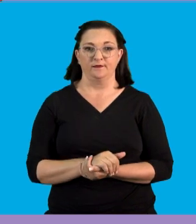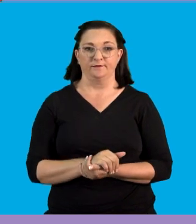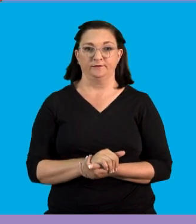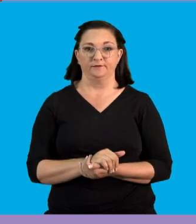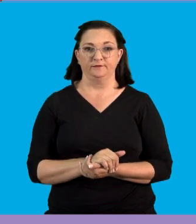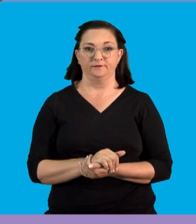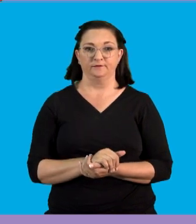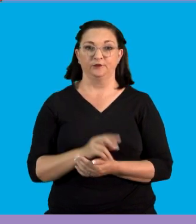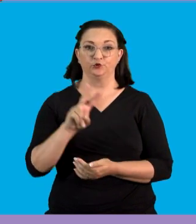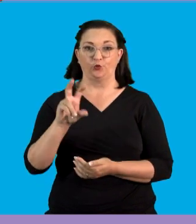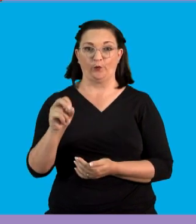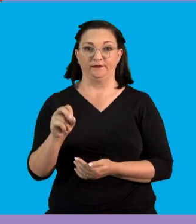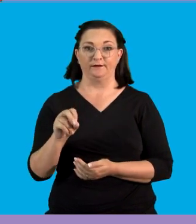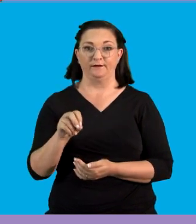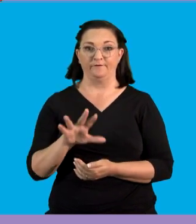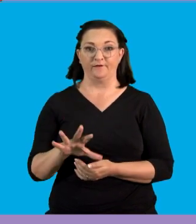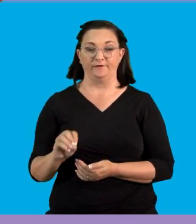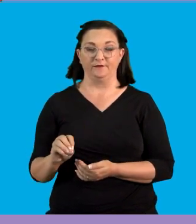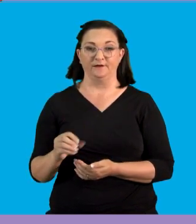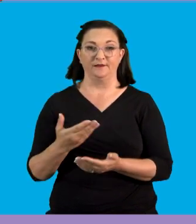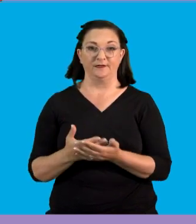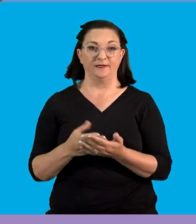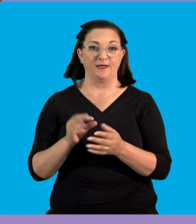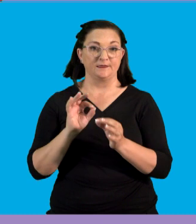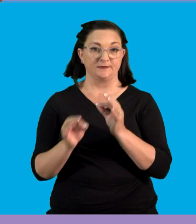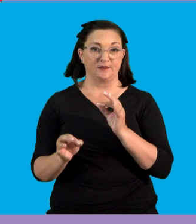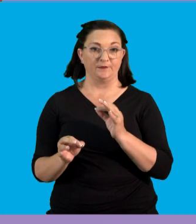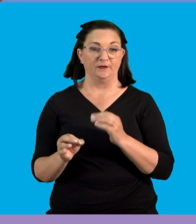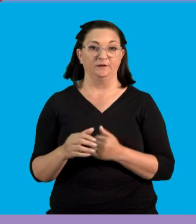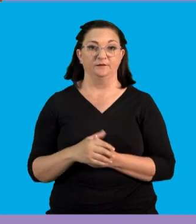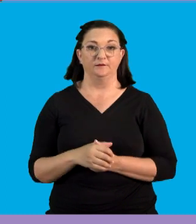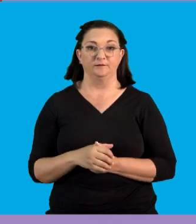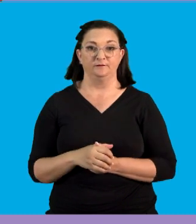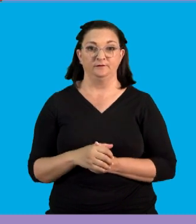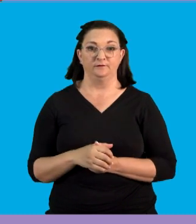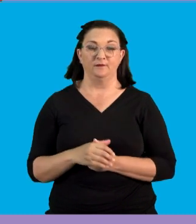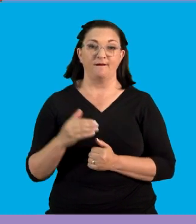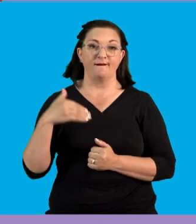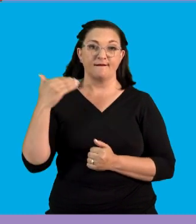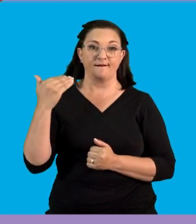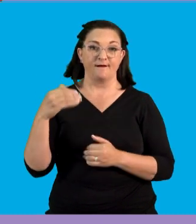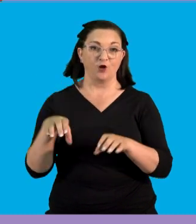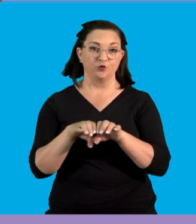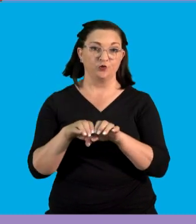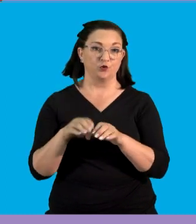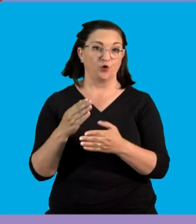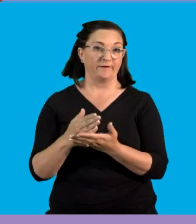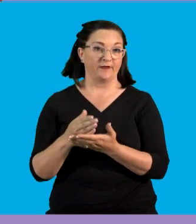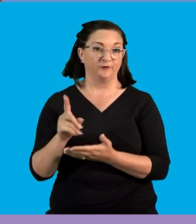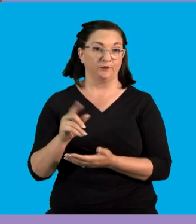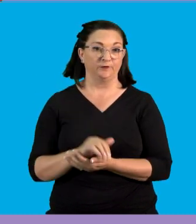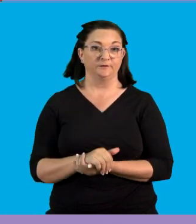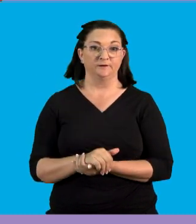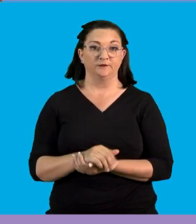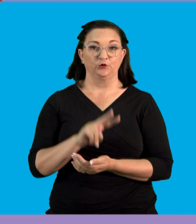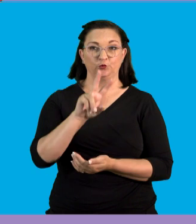and that 20 50ths, we can simplify it by finding the highest common factor. And the highest common